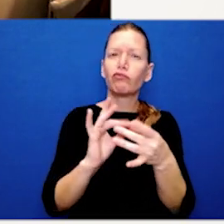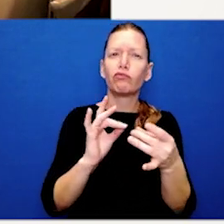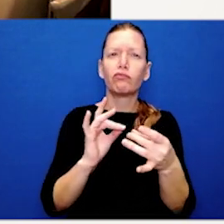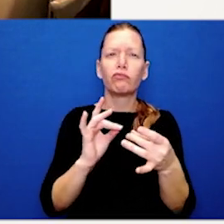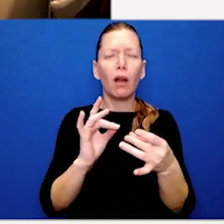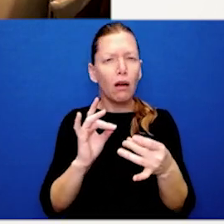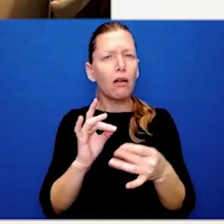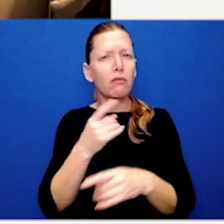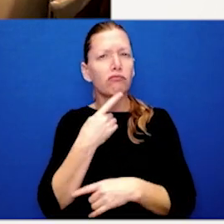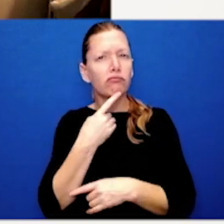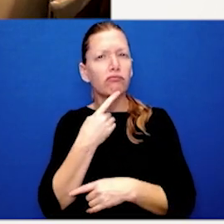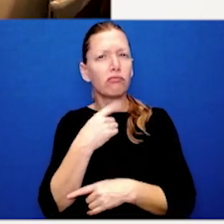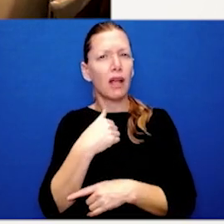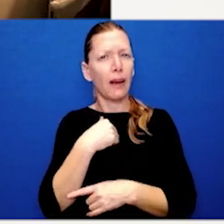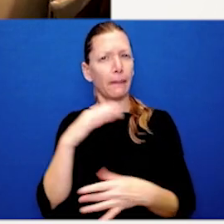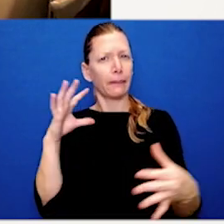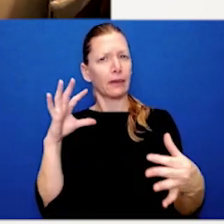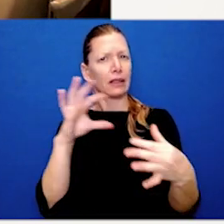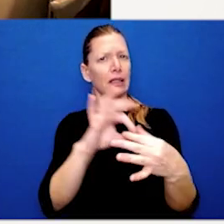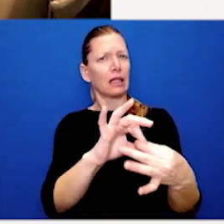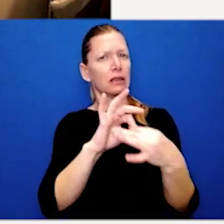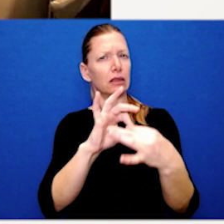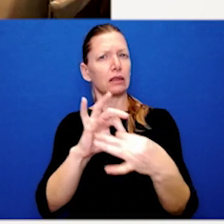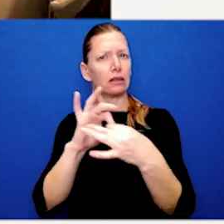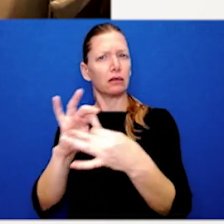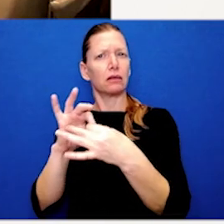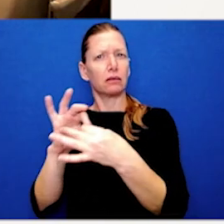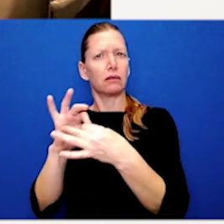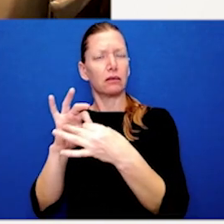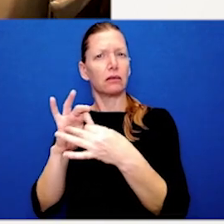has the ability to sort of say,